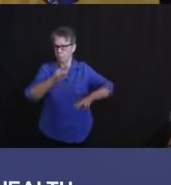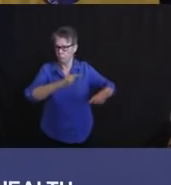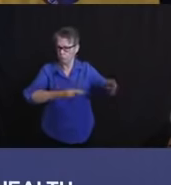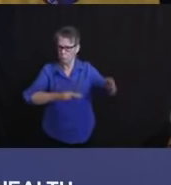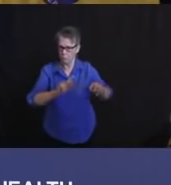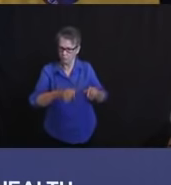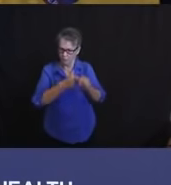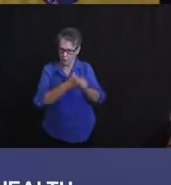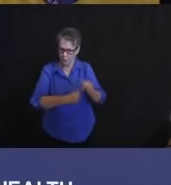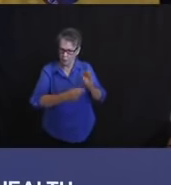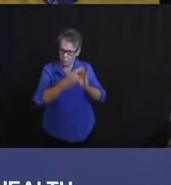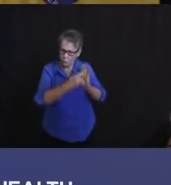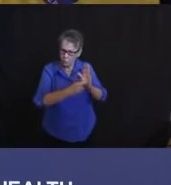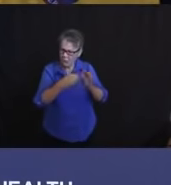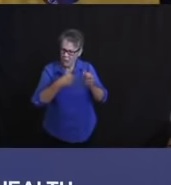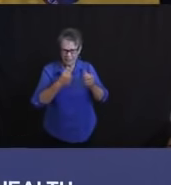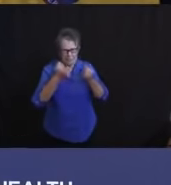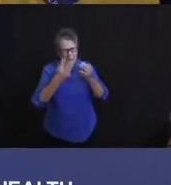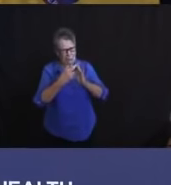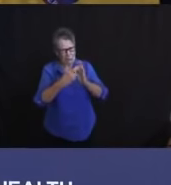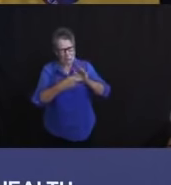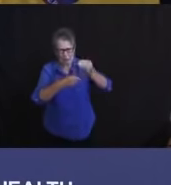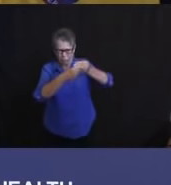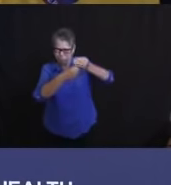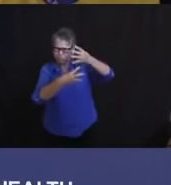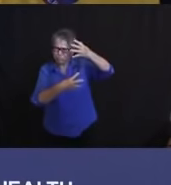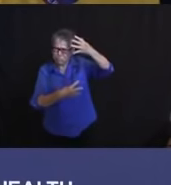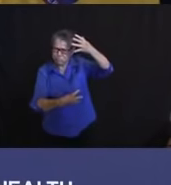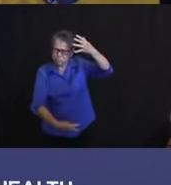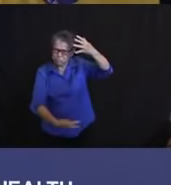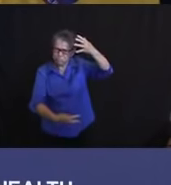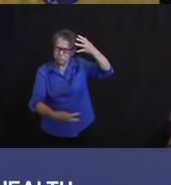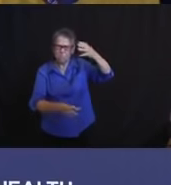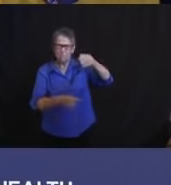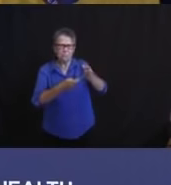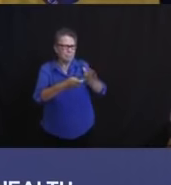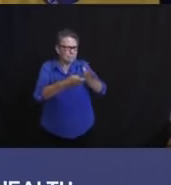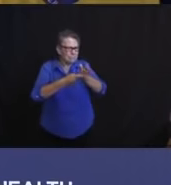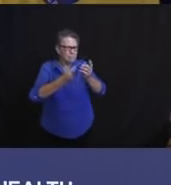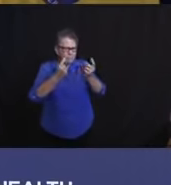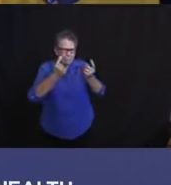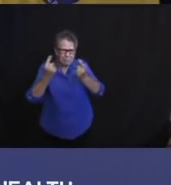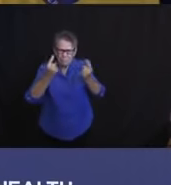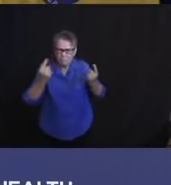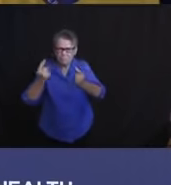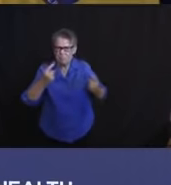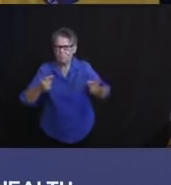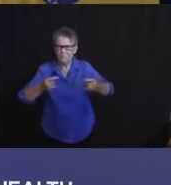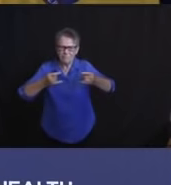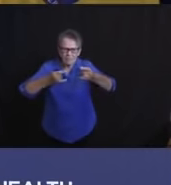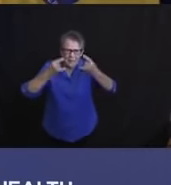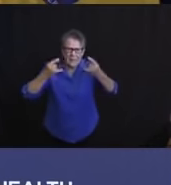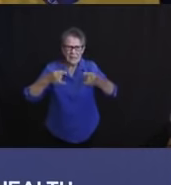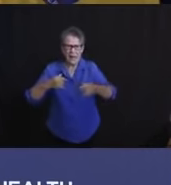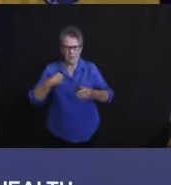distancing, sanitization, hygienic barriers, et cetera.